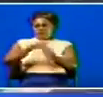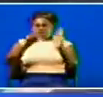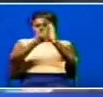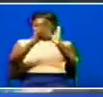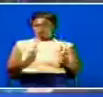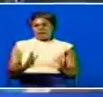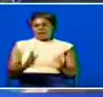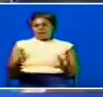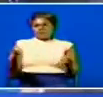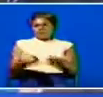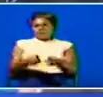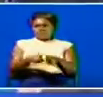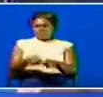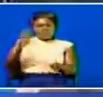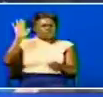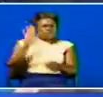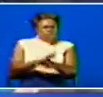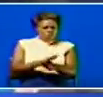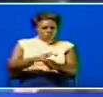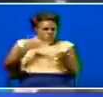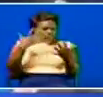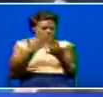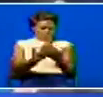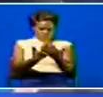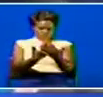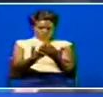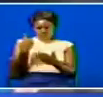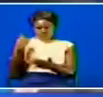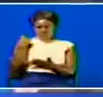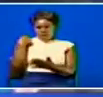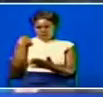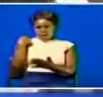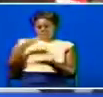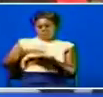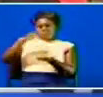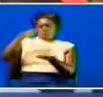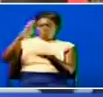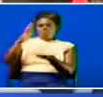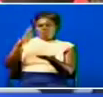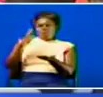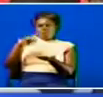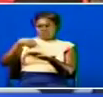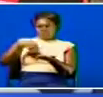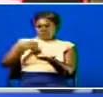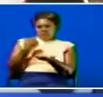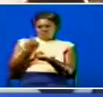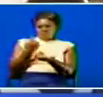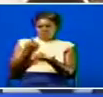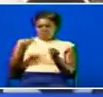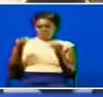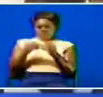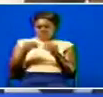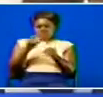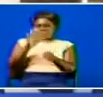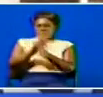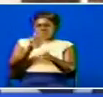This has often led to crowding in the remand prisons, and the numbers are alarming. We frown upon encountering high